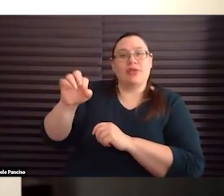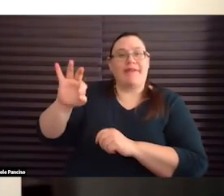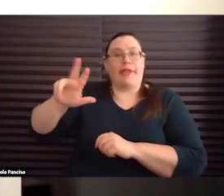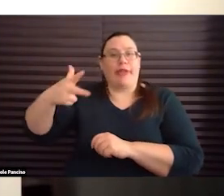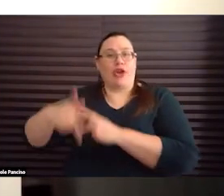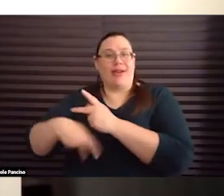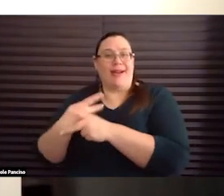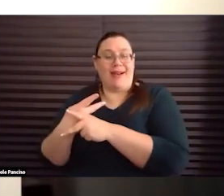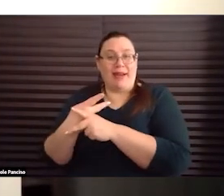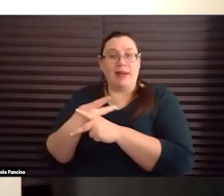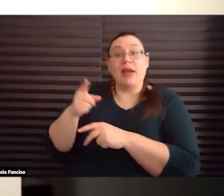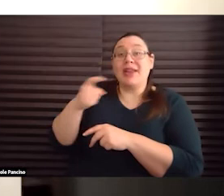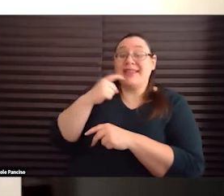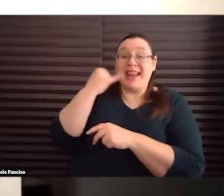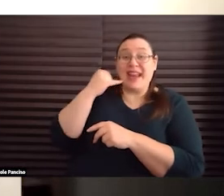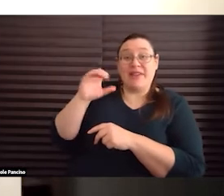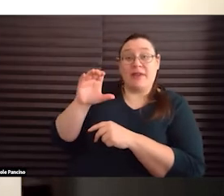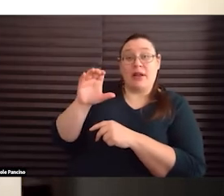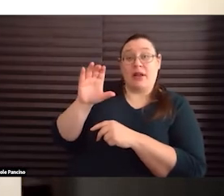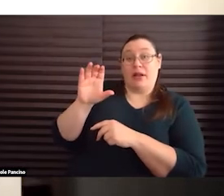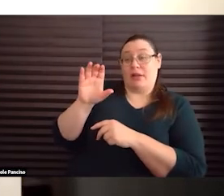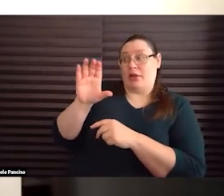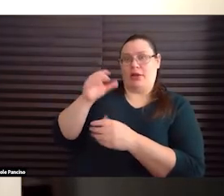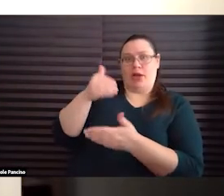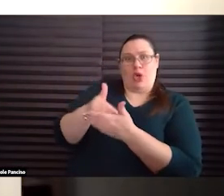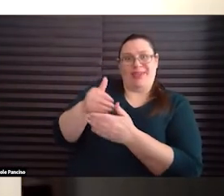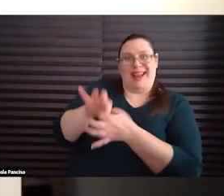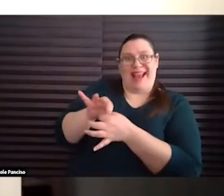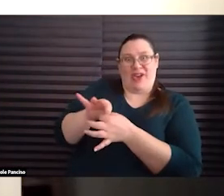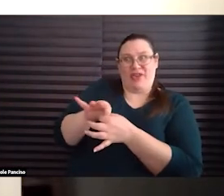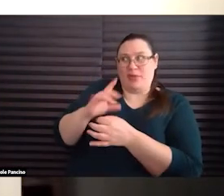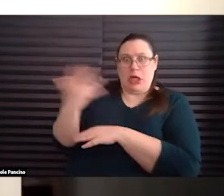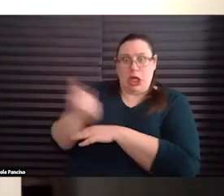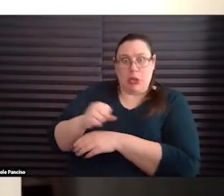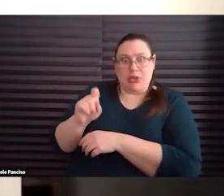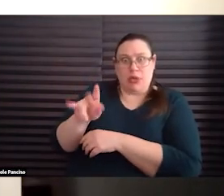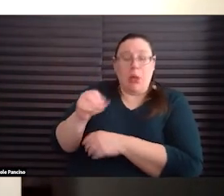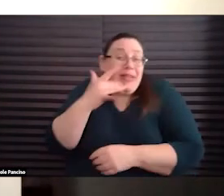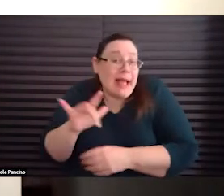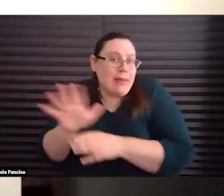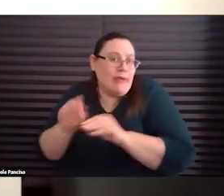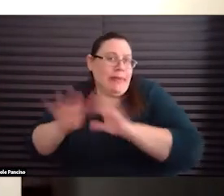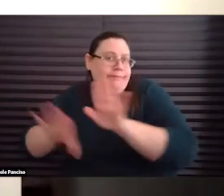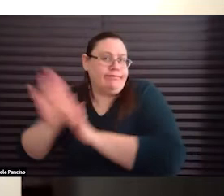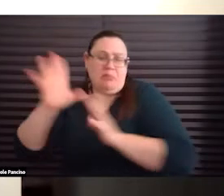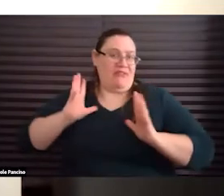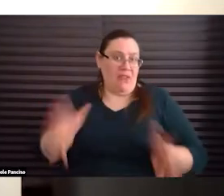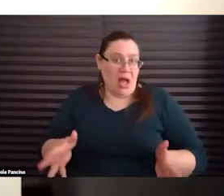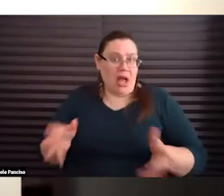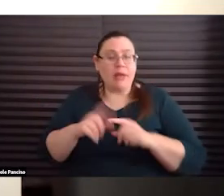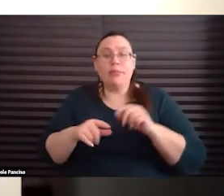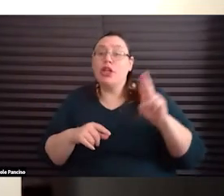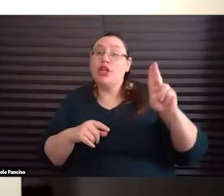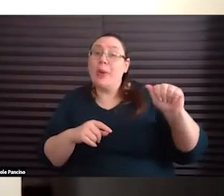if Close Encounters bombed, that was the end of the studio. Fortunately, it didn't. But UA